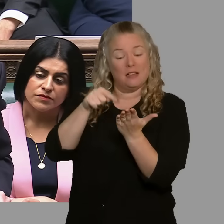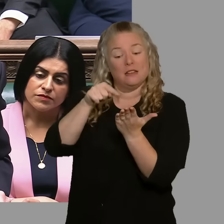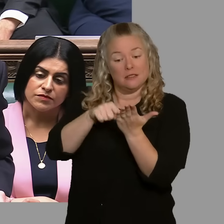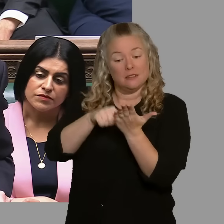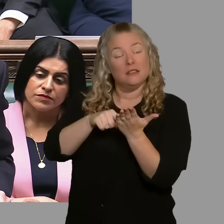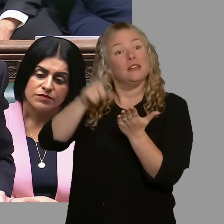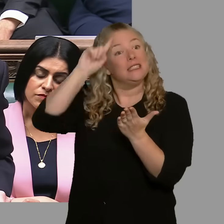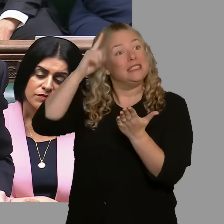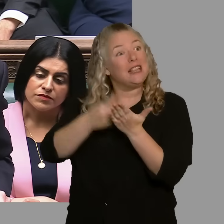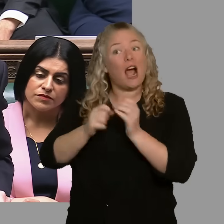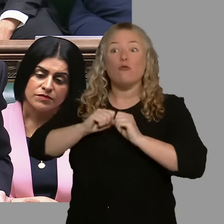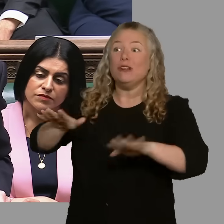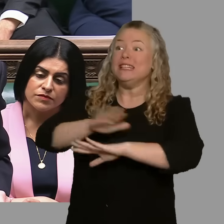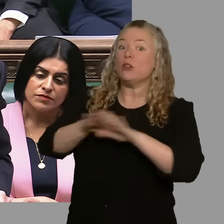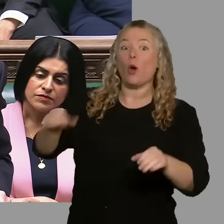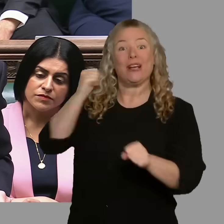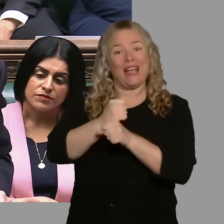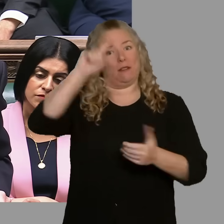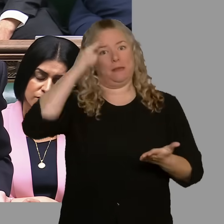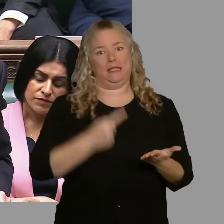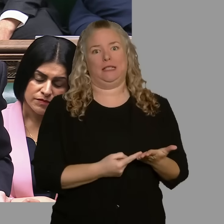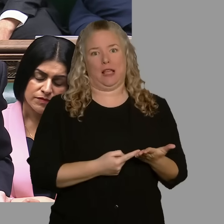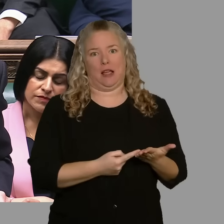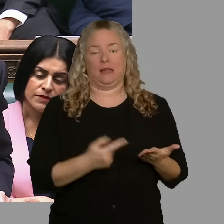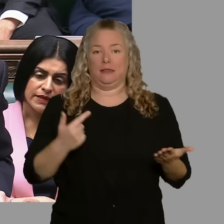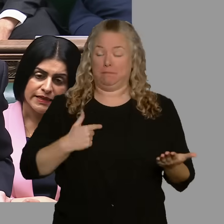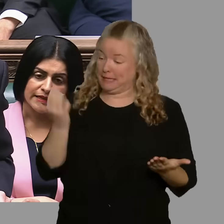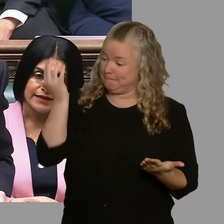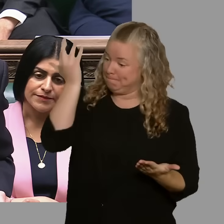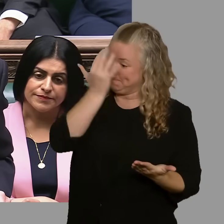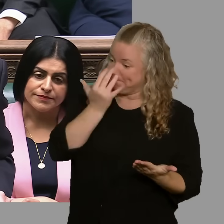have decided to publish the witness statements.